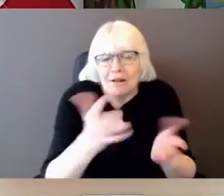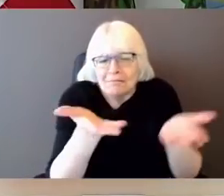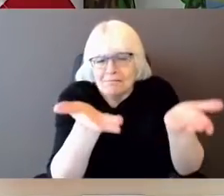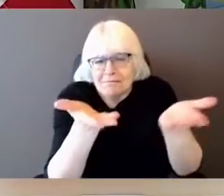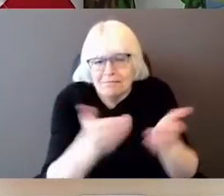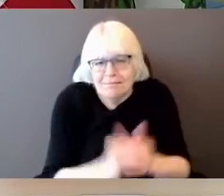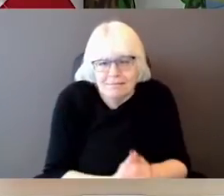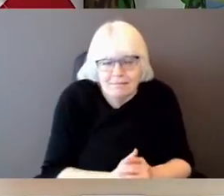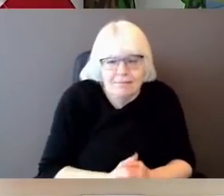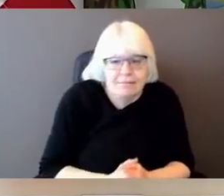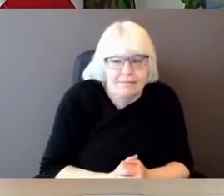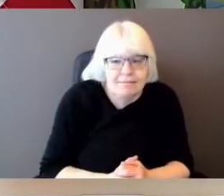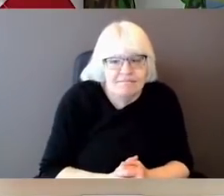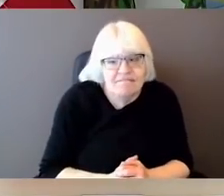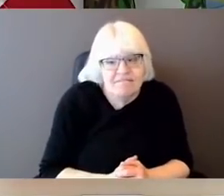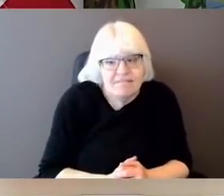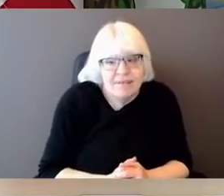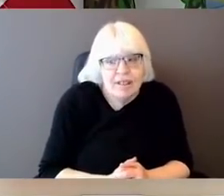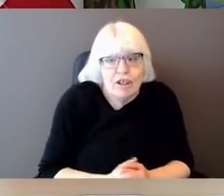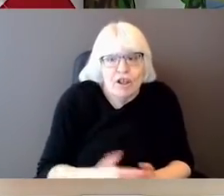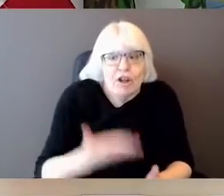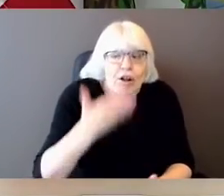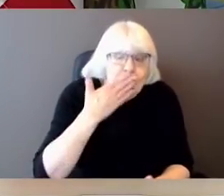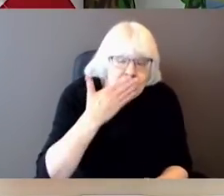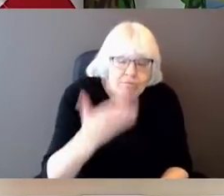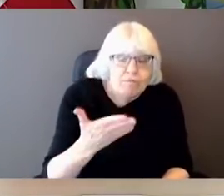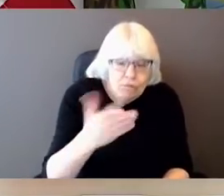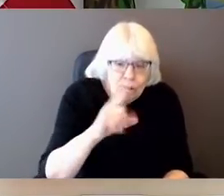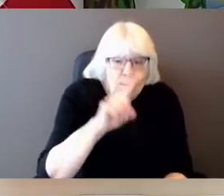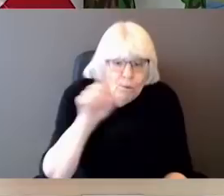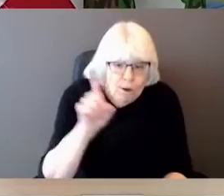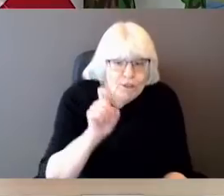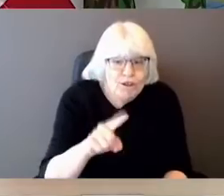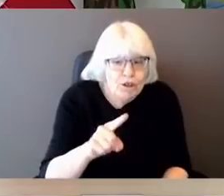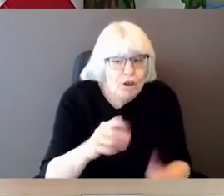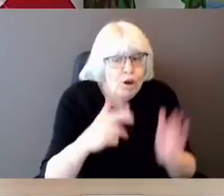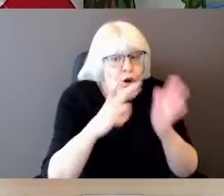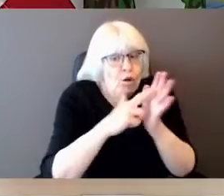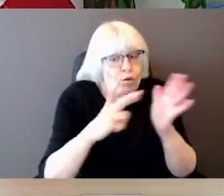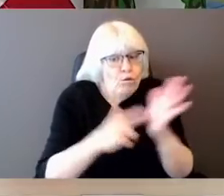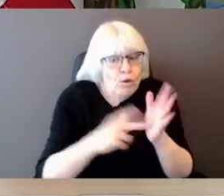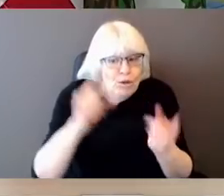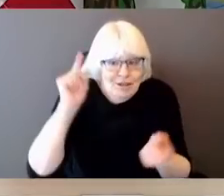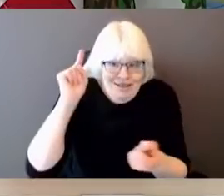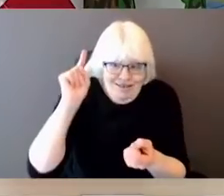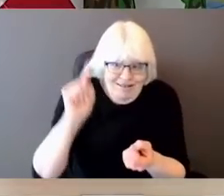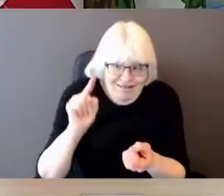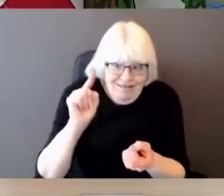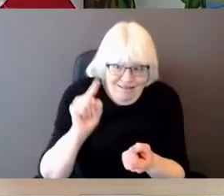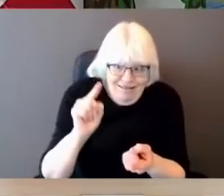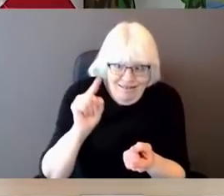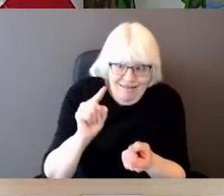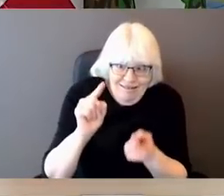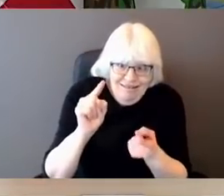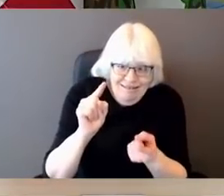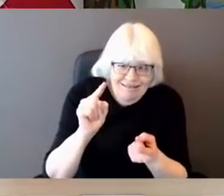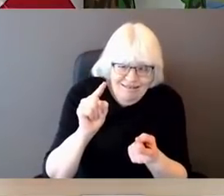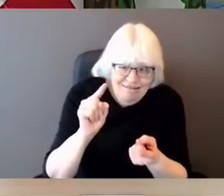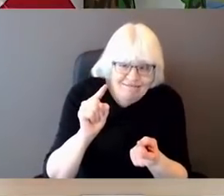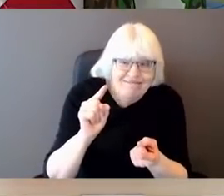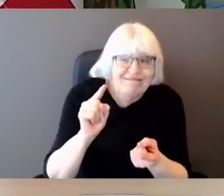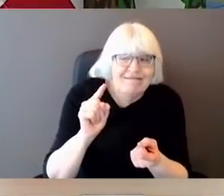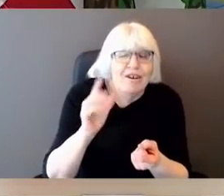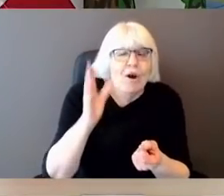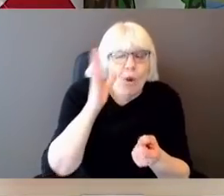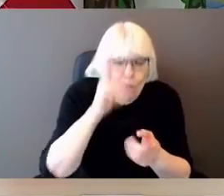evidence right across the country, as we ease measures, we would anticipate there would be more cases. I